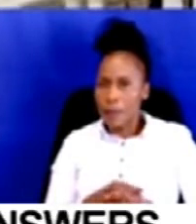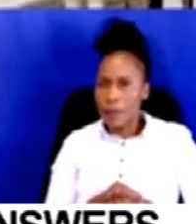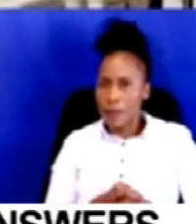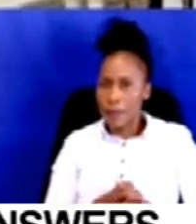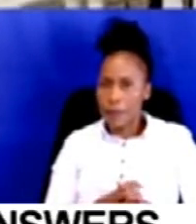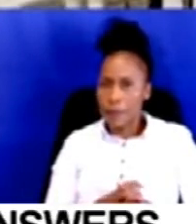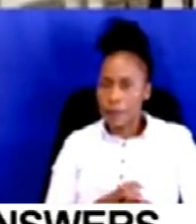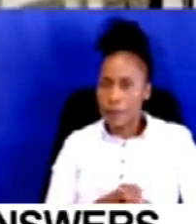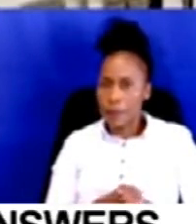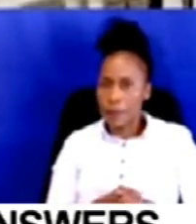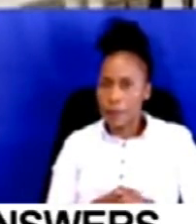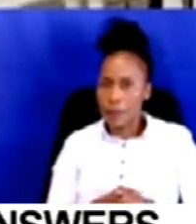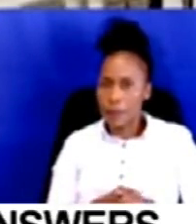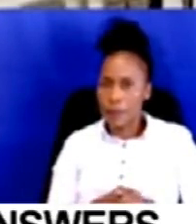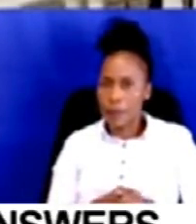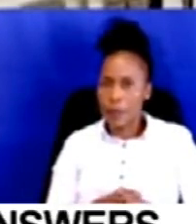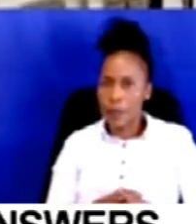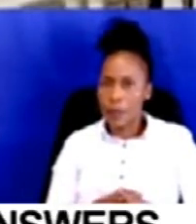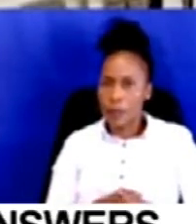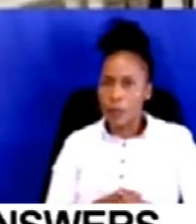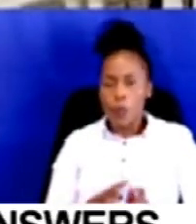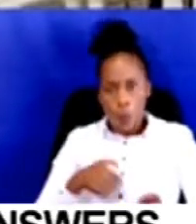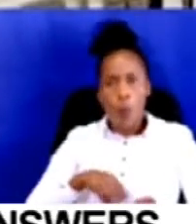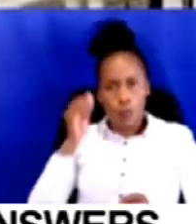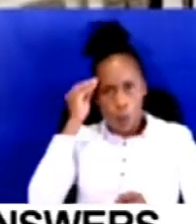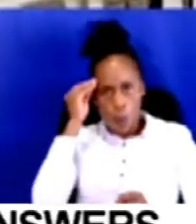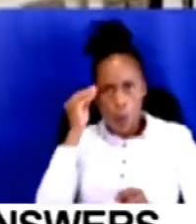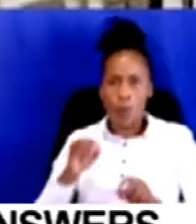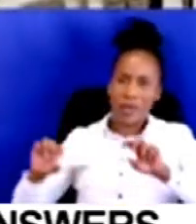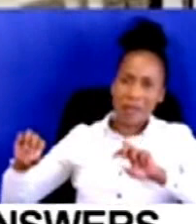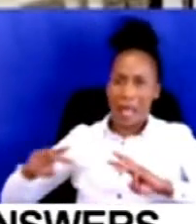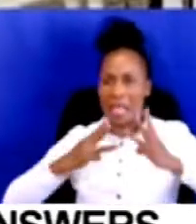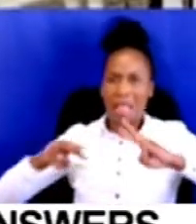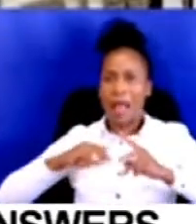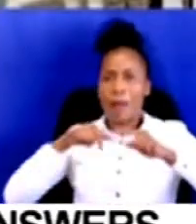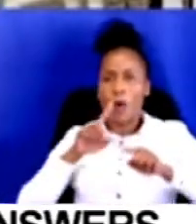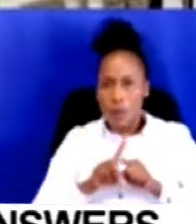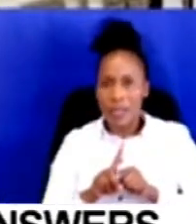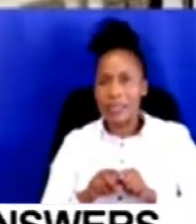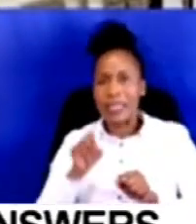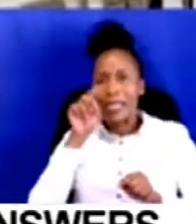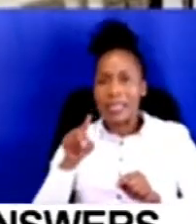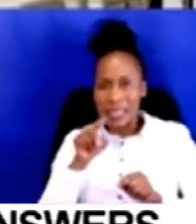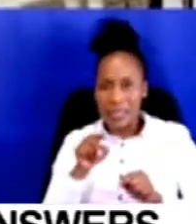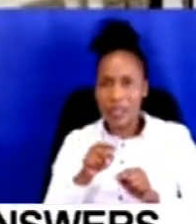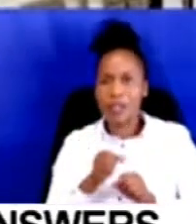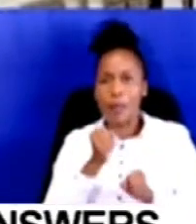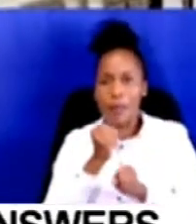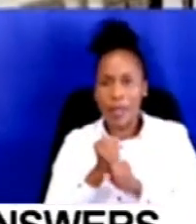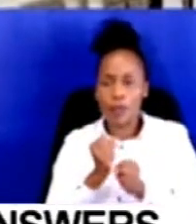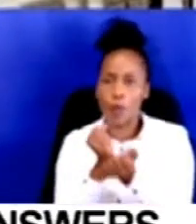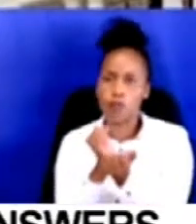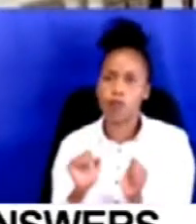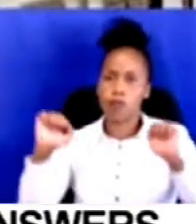of influence. We all know what the unrest was about. We all know that it was geared to liberate former